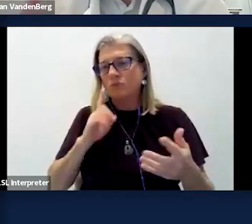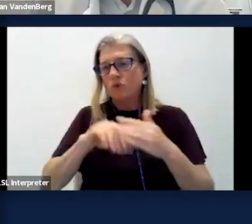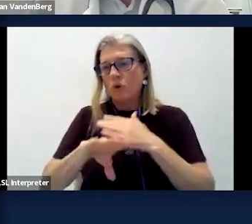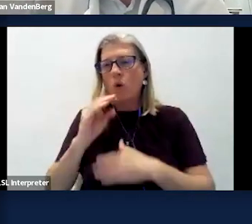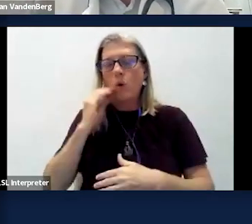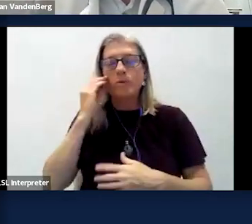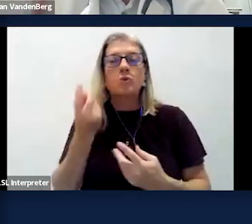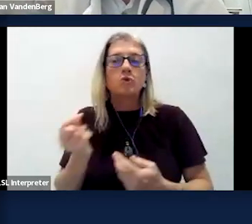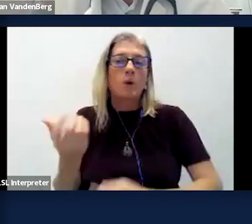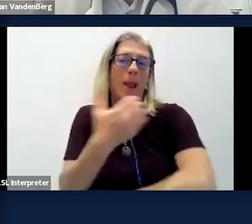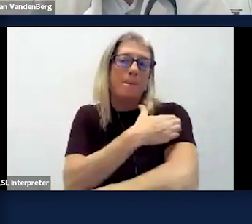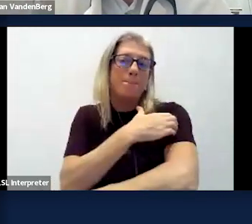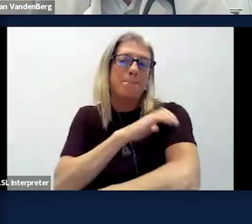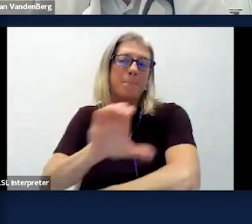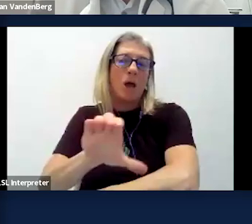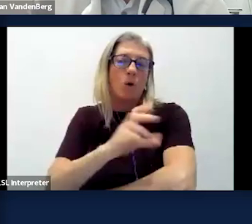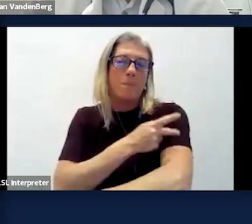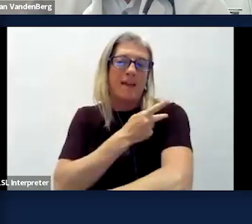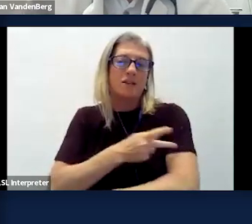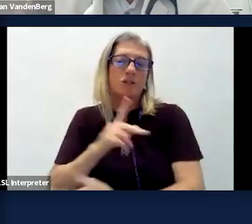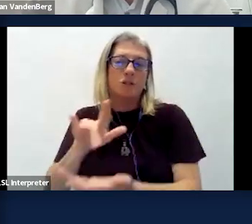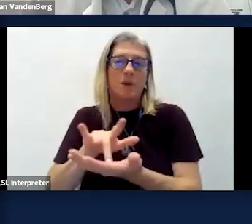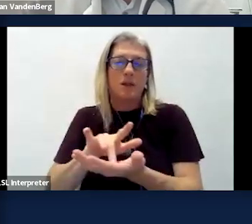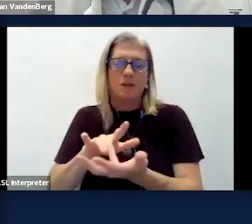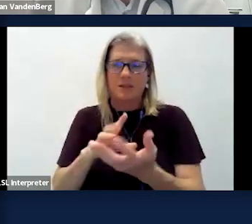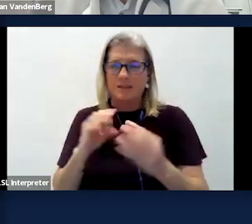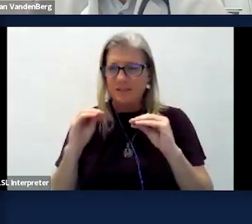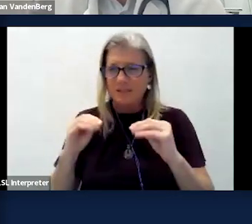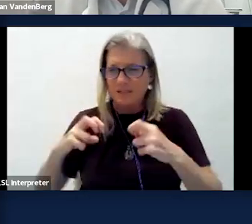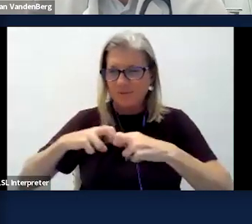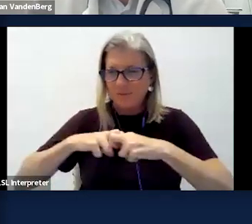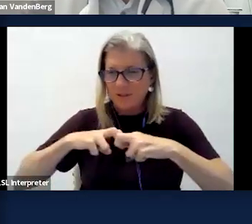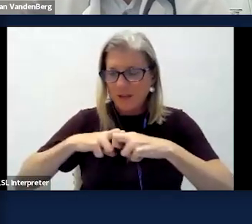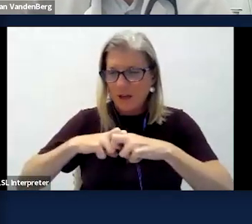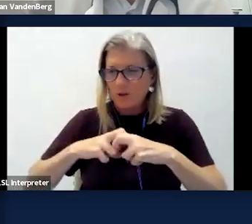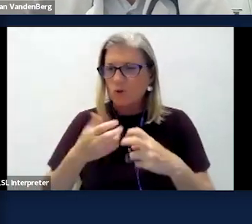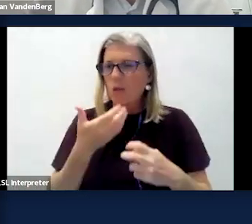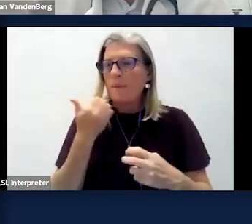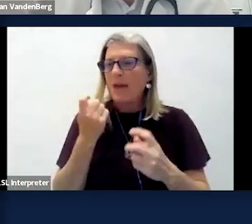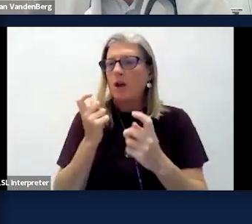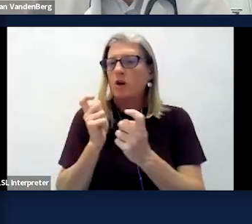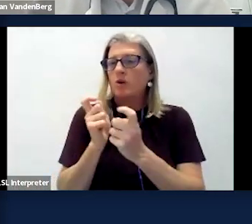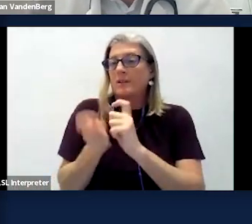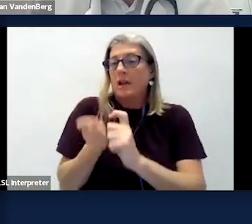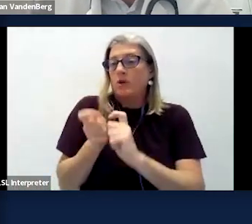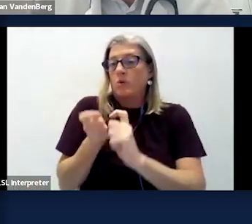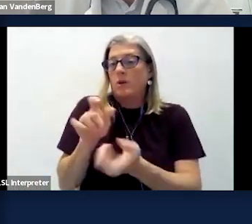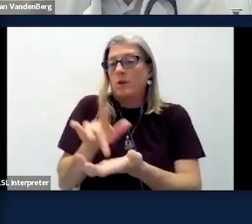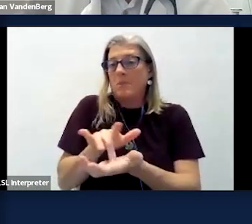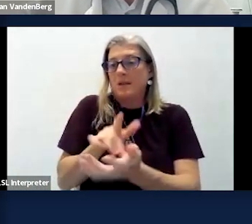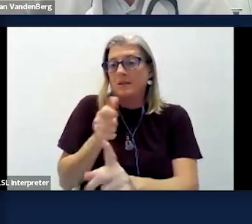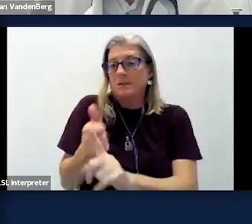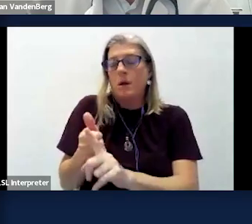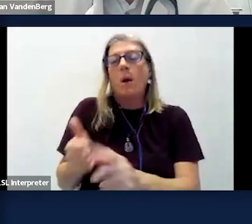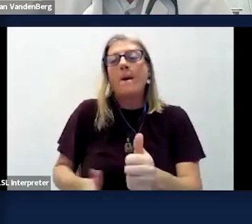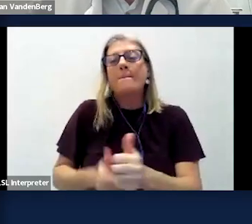these medications and teach them how they work, teach them the physiology, so that they can better titrate these meds themselves. Because most of these bowel